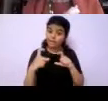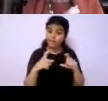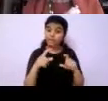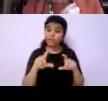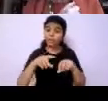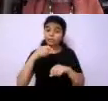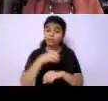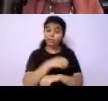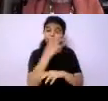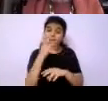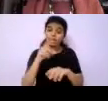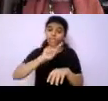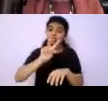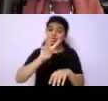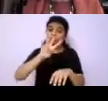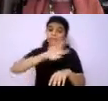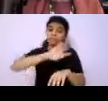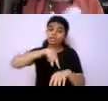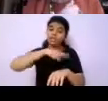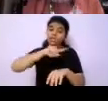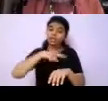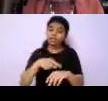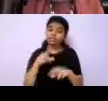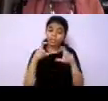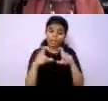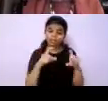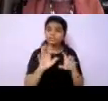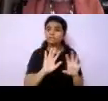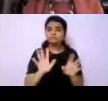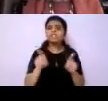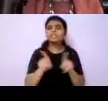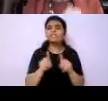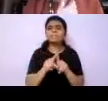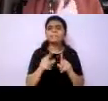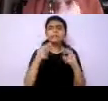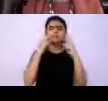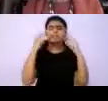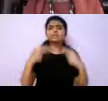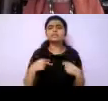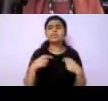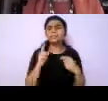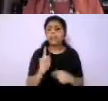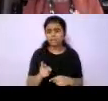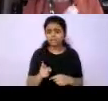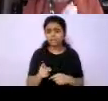But what we can do is to try to be self-reflective about